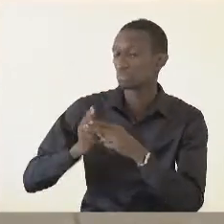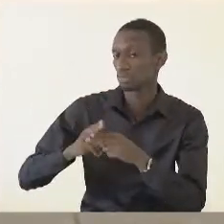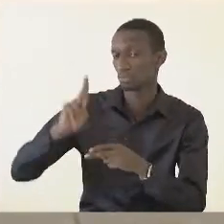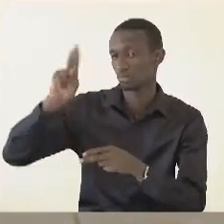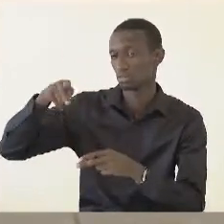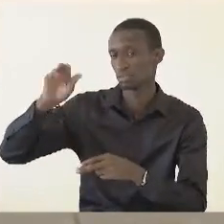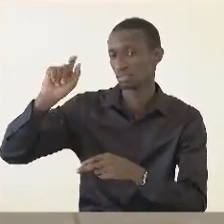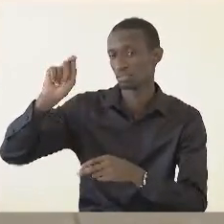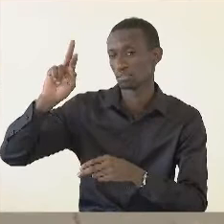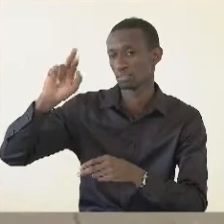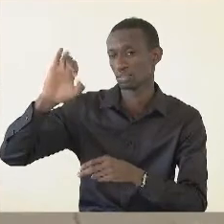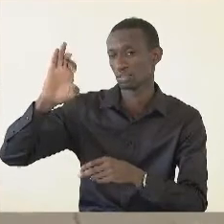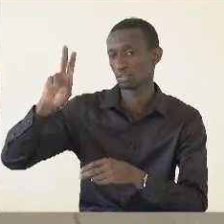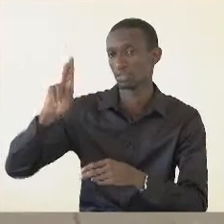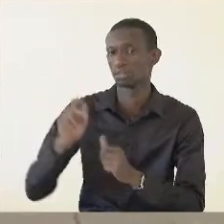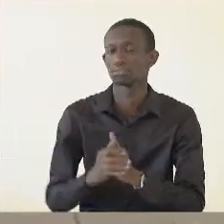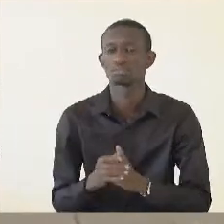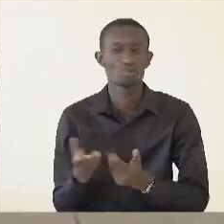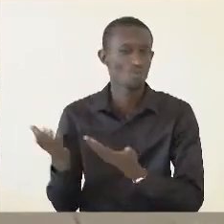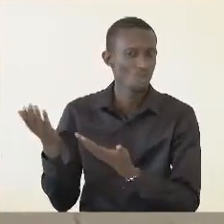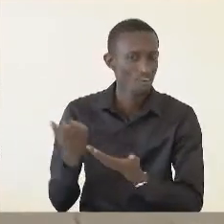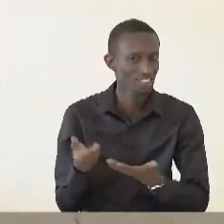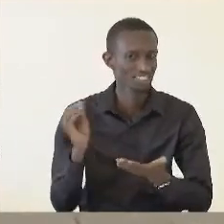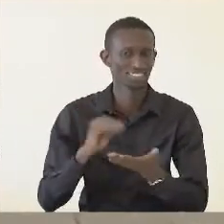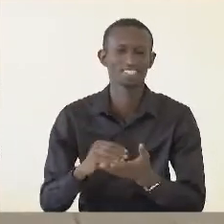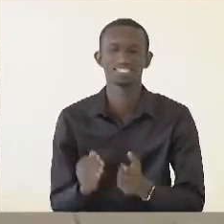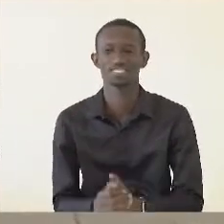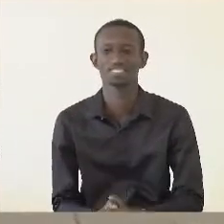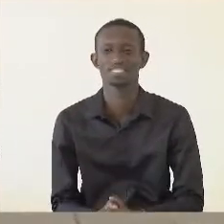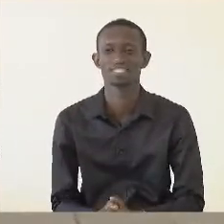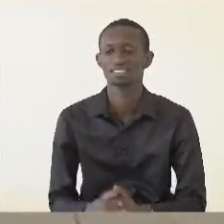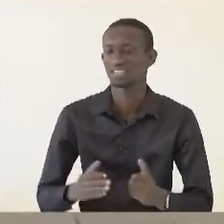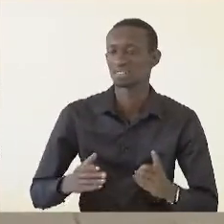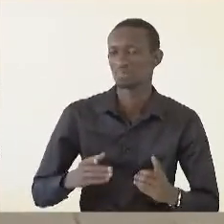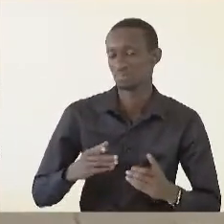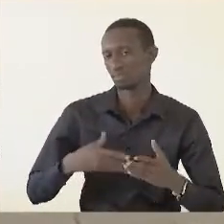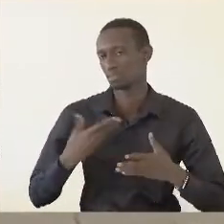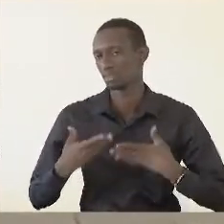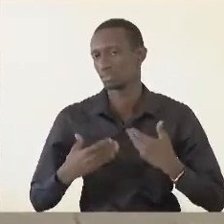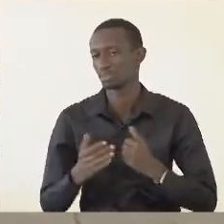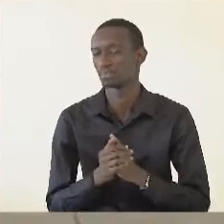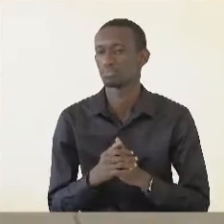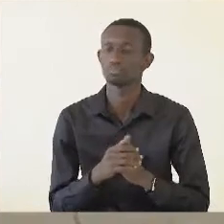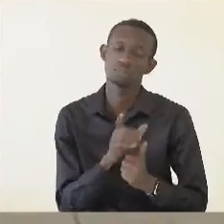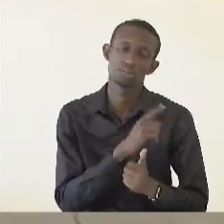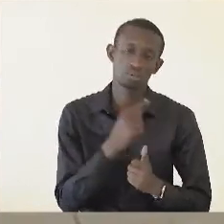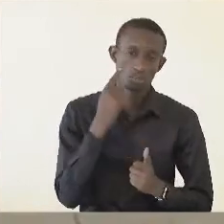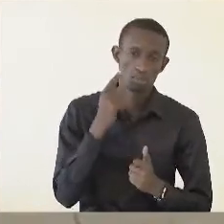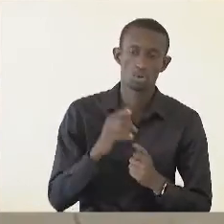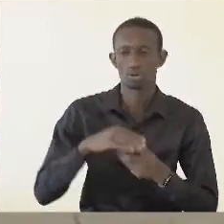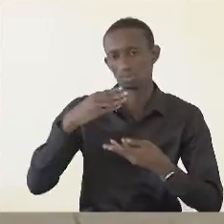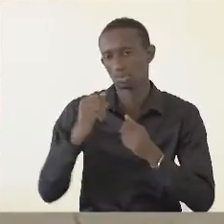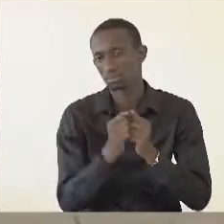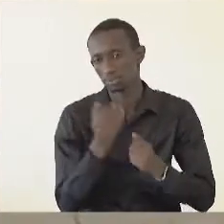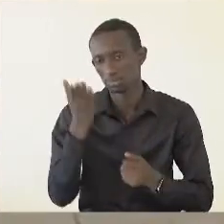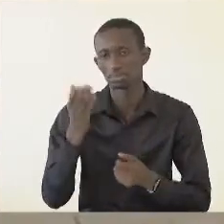again, and I welcome you again, once again, and I'm very privileged once again to be with you in this